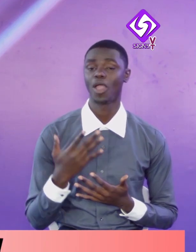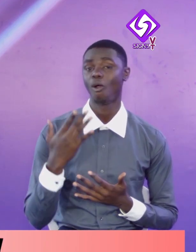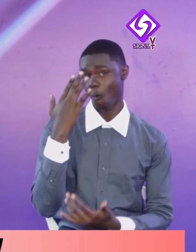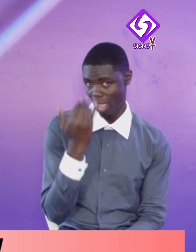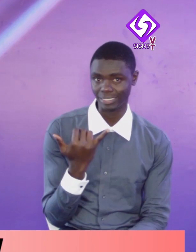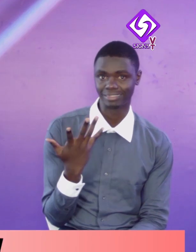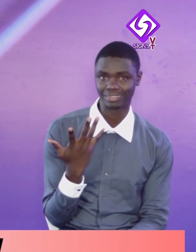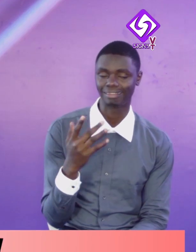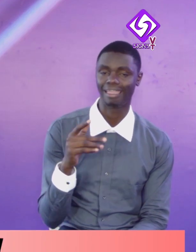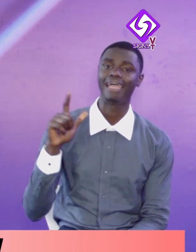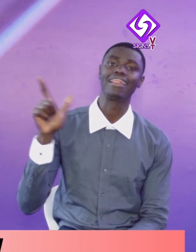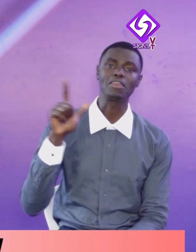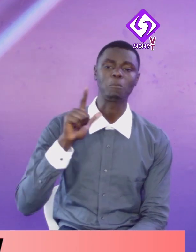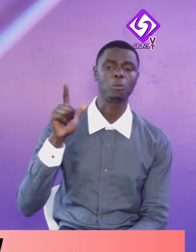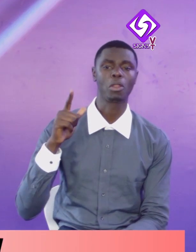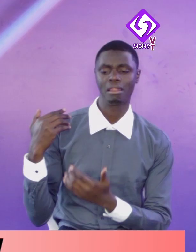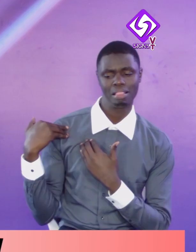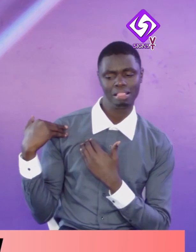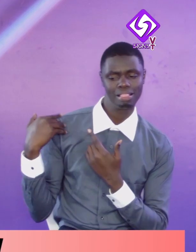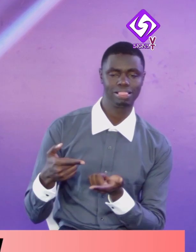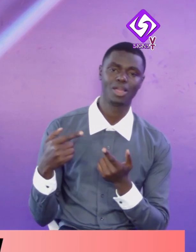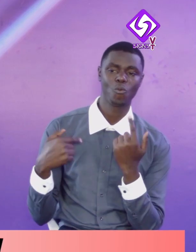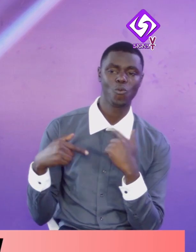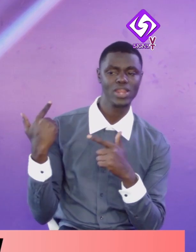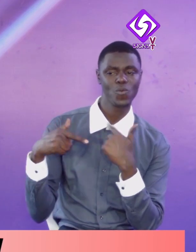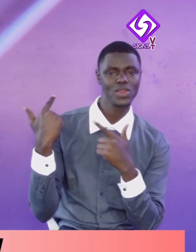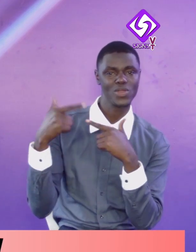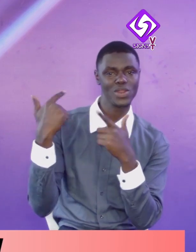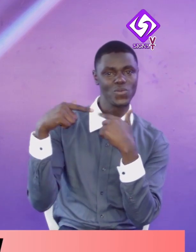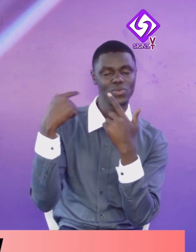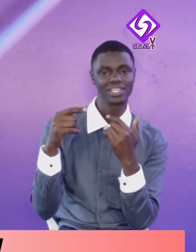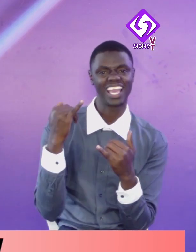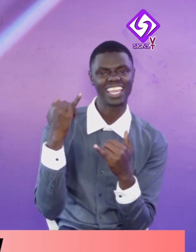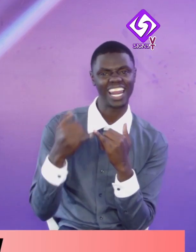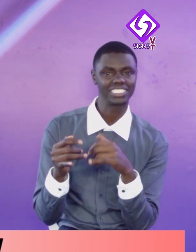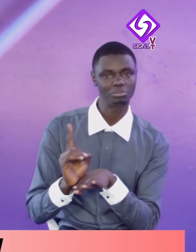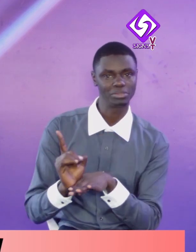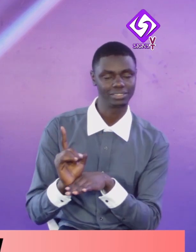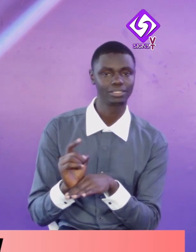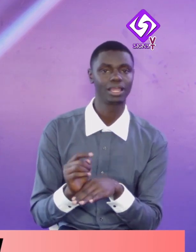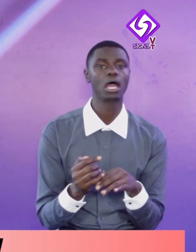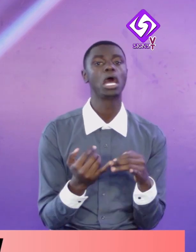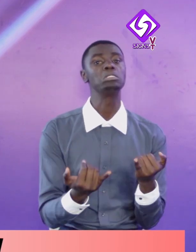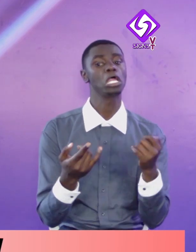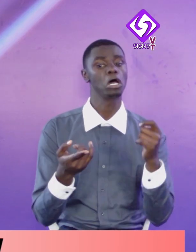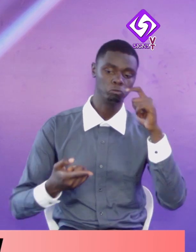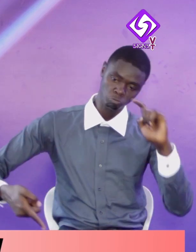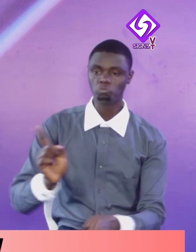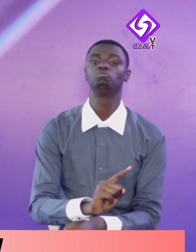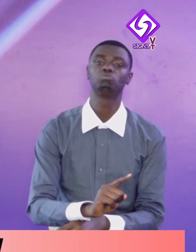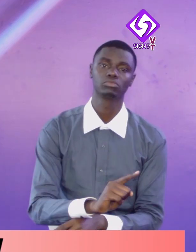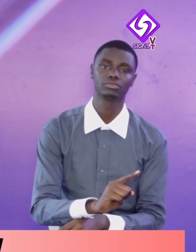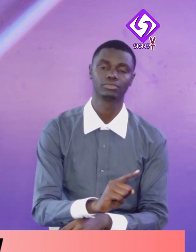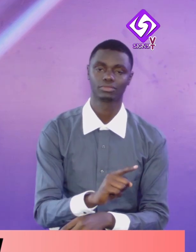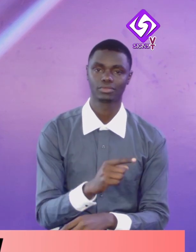because Liverpool have been winning luckily. They have been winning in the late minutes. But now they have been